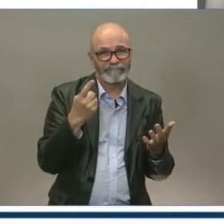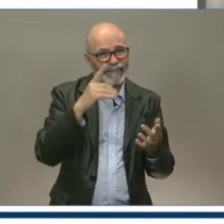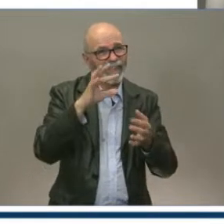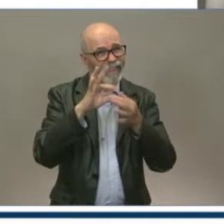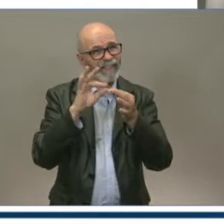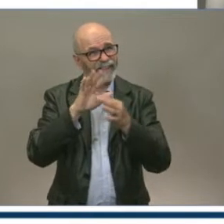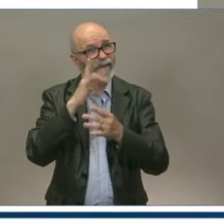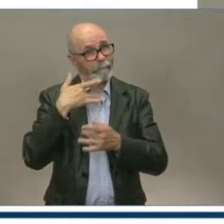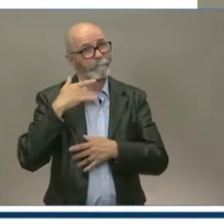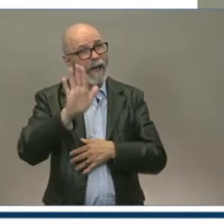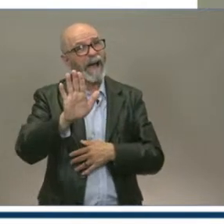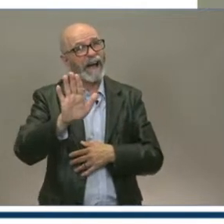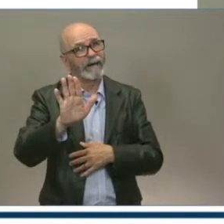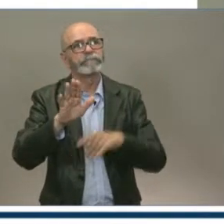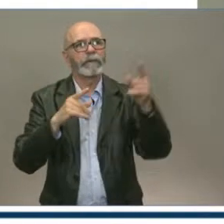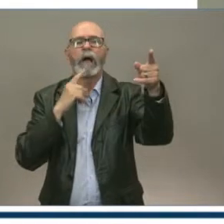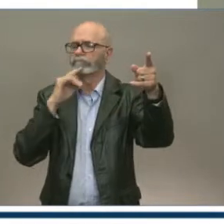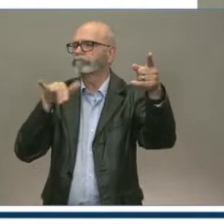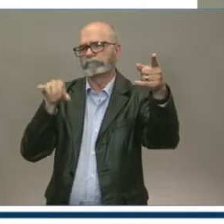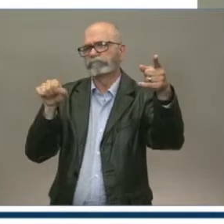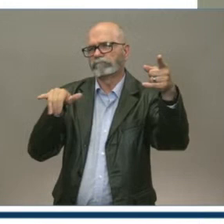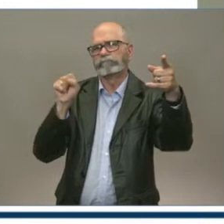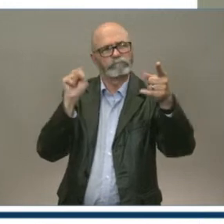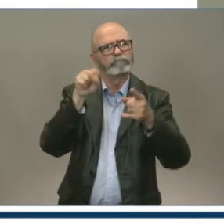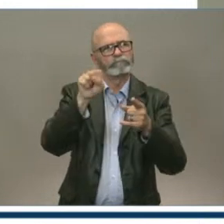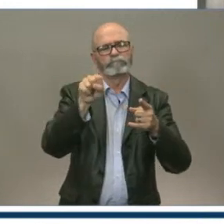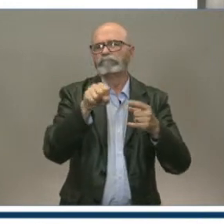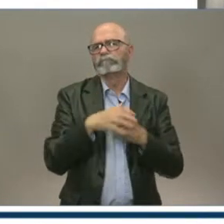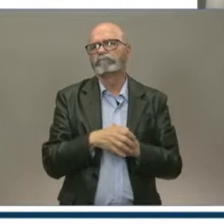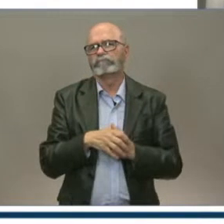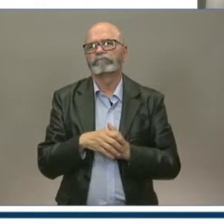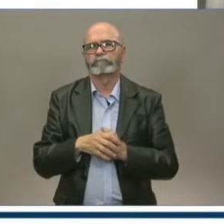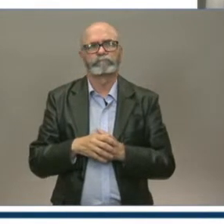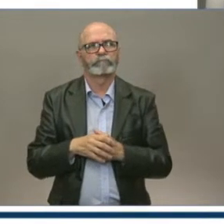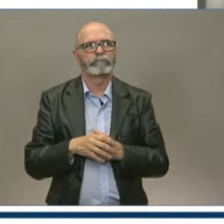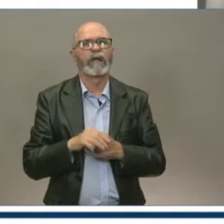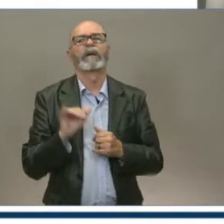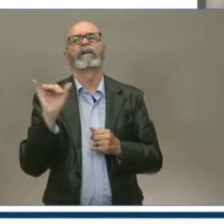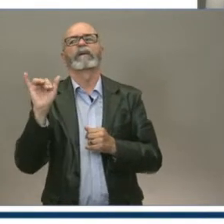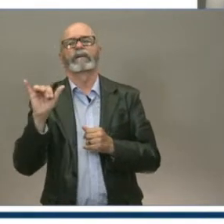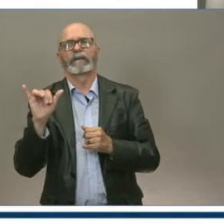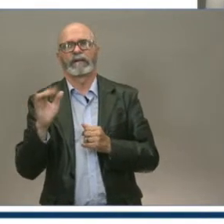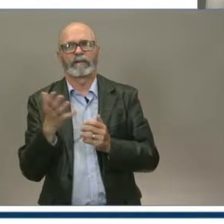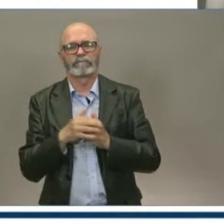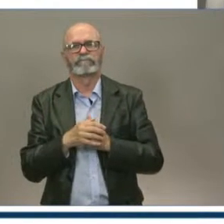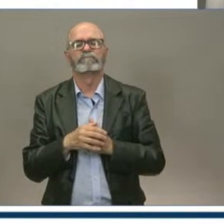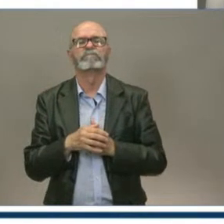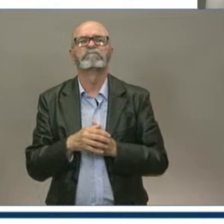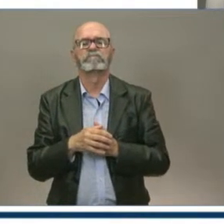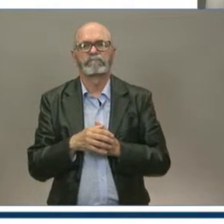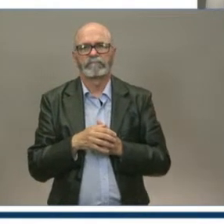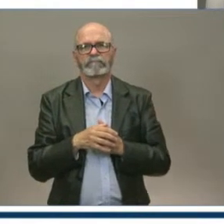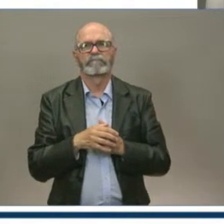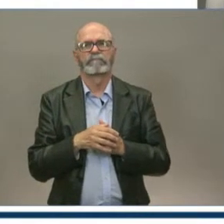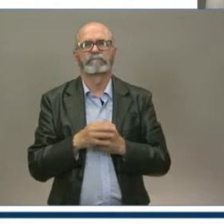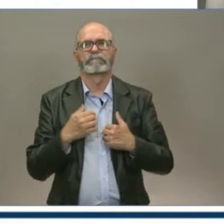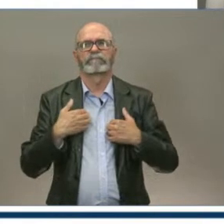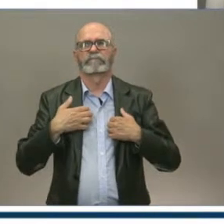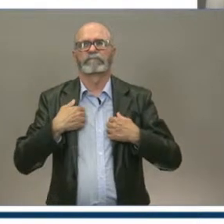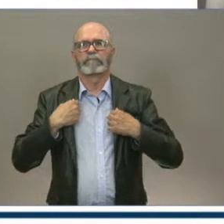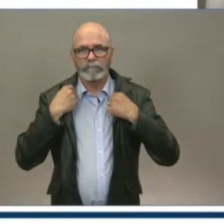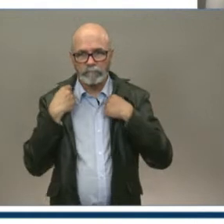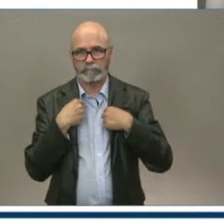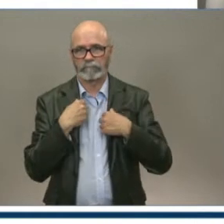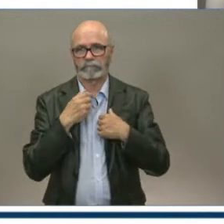been part of phase 2. Go ahead with your follow-up, Natasha. Okay. I also just wanted to check on the mobile